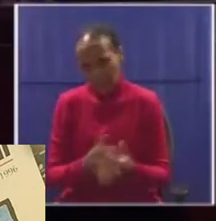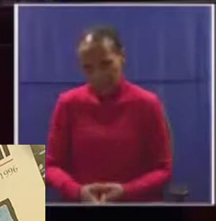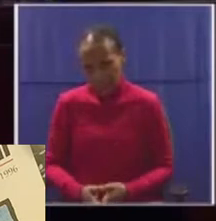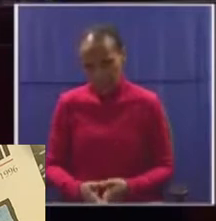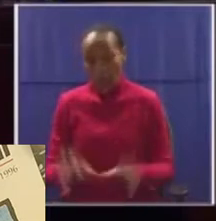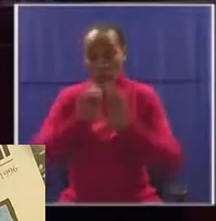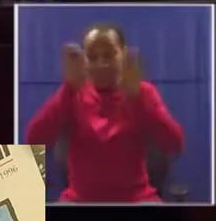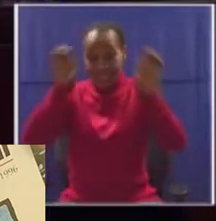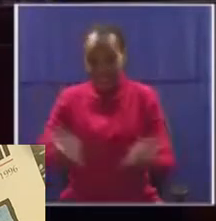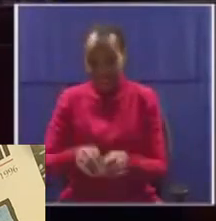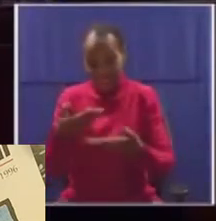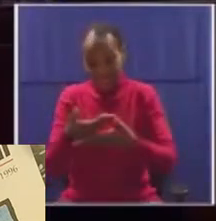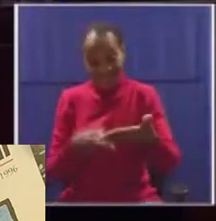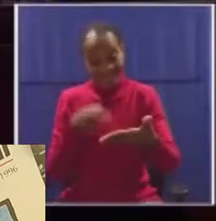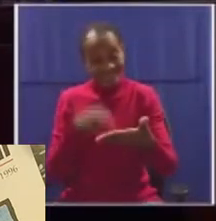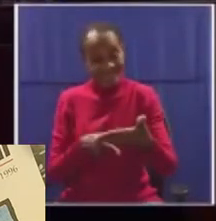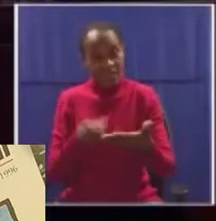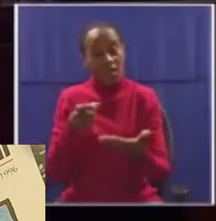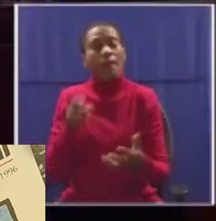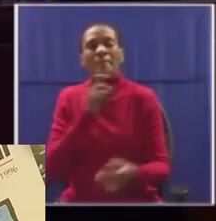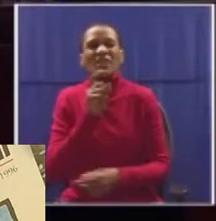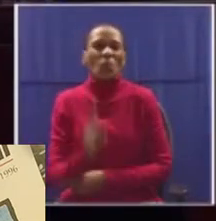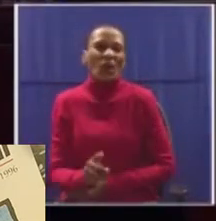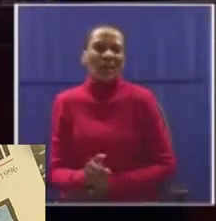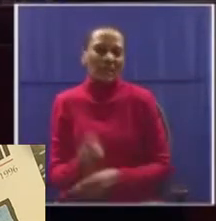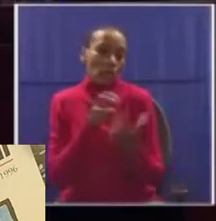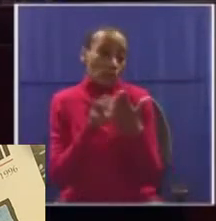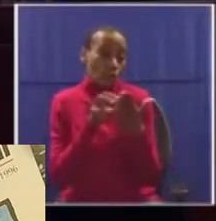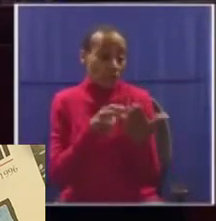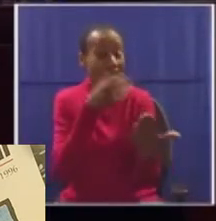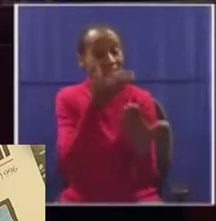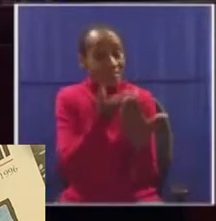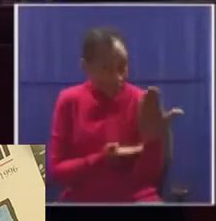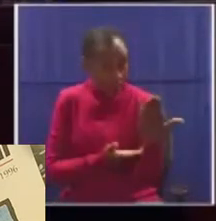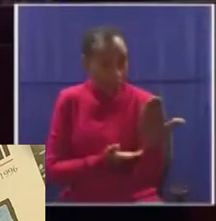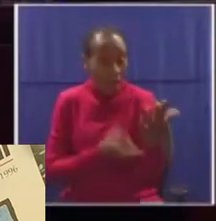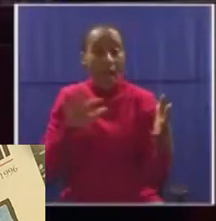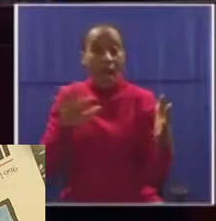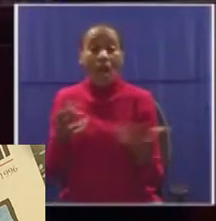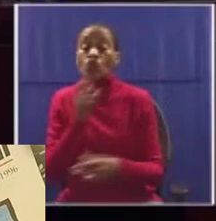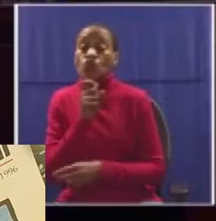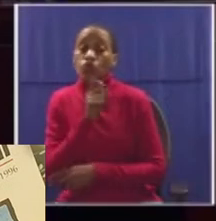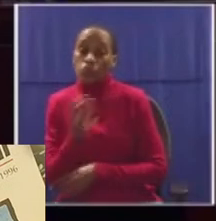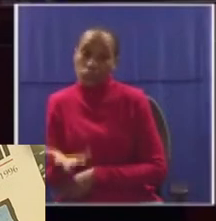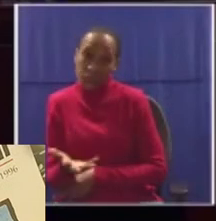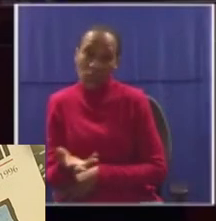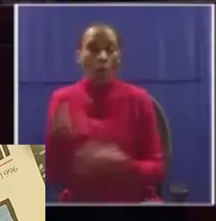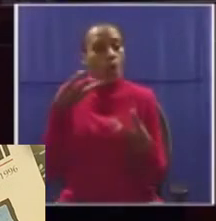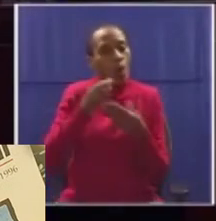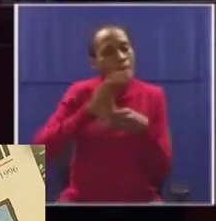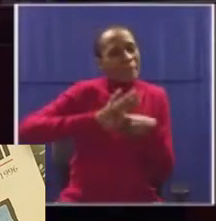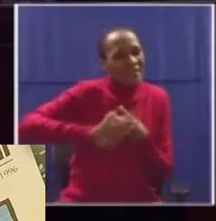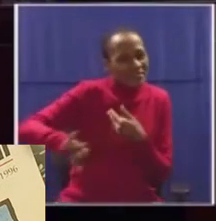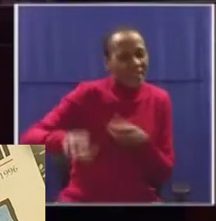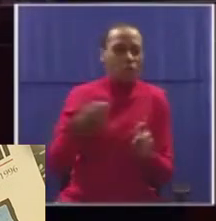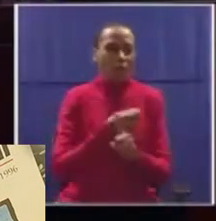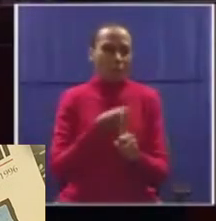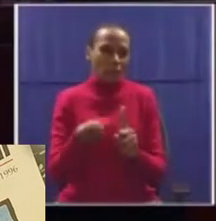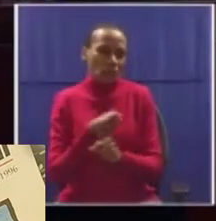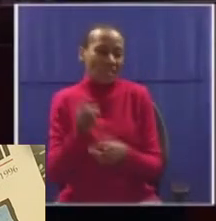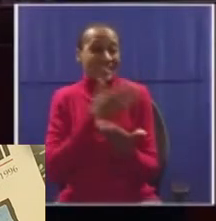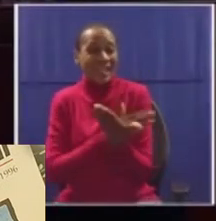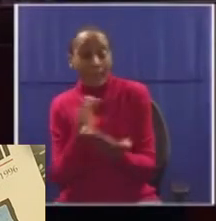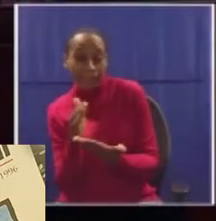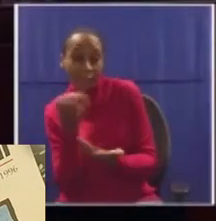the certificate issued include certain conditions to regulate the use and prevent the abuse of the